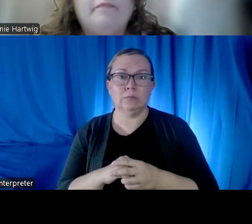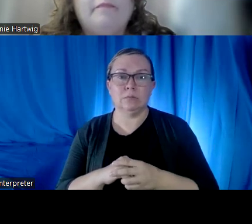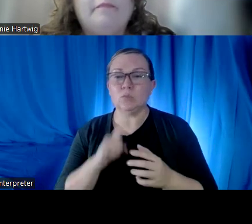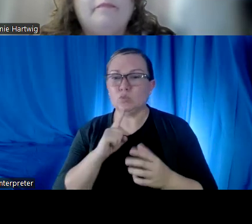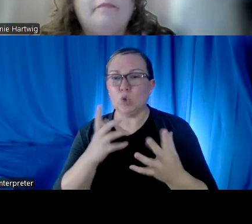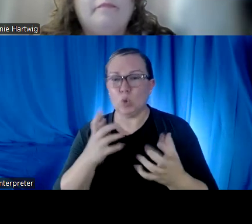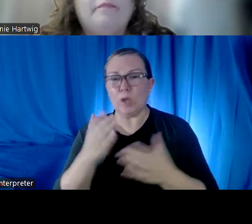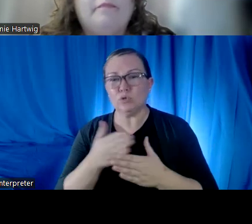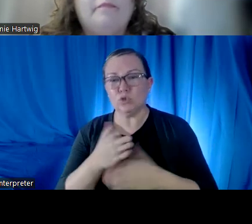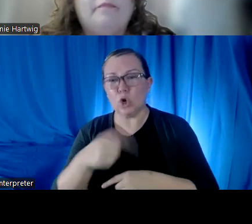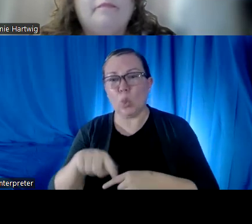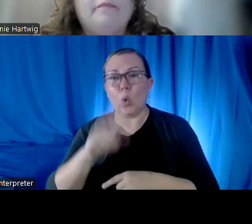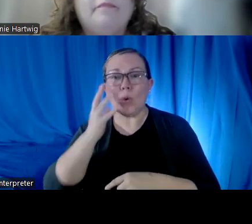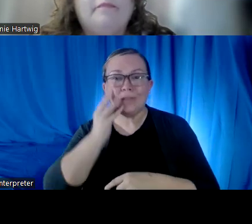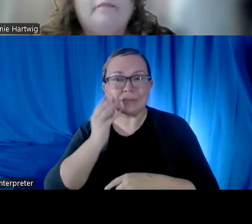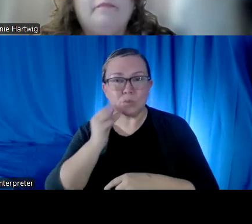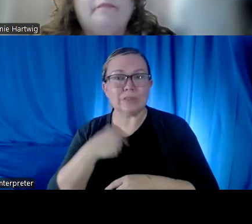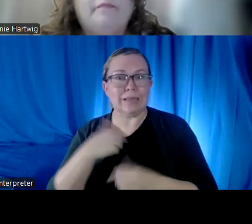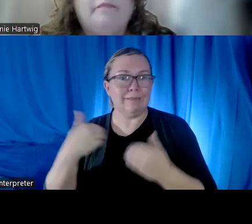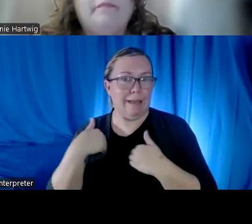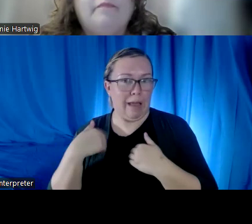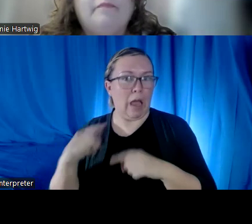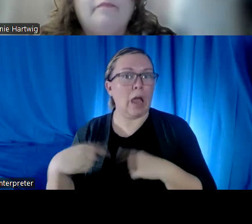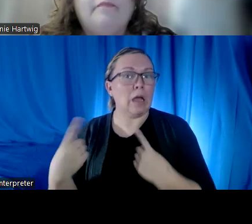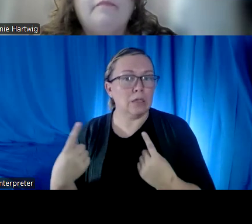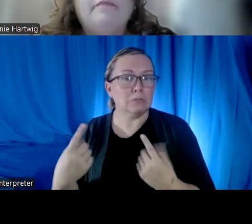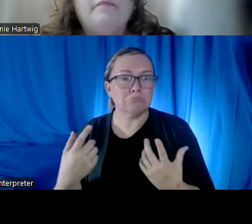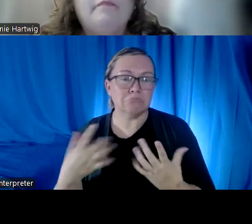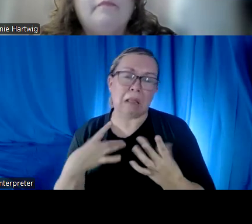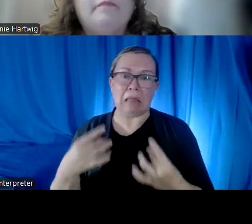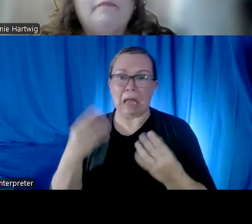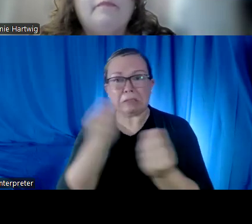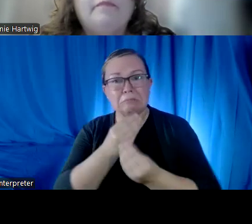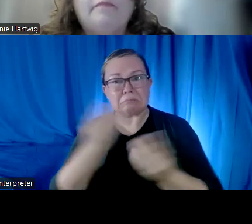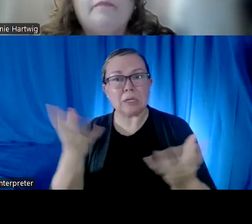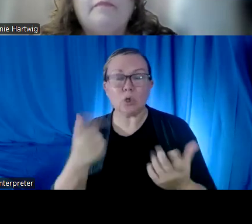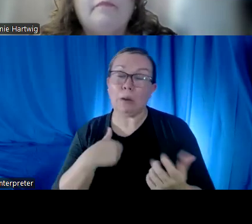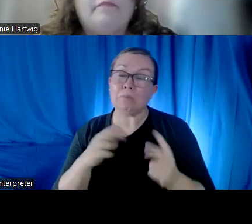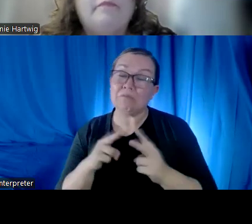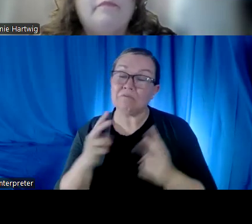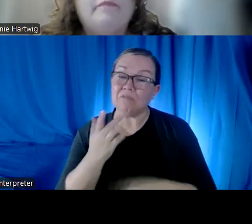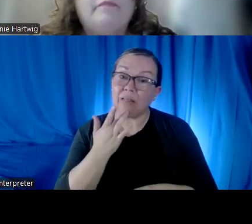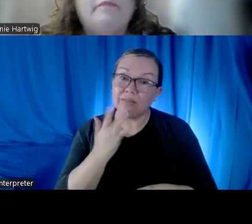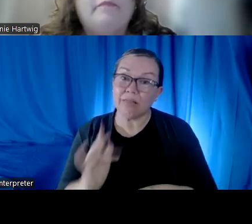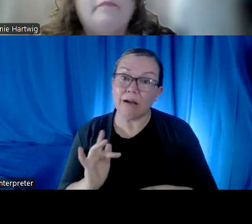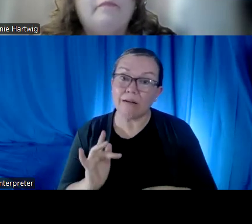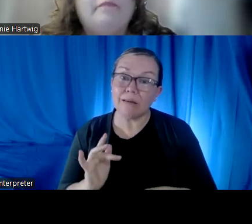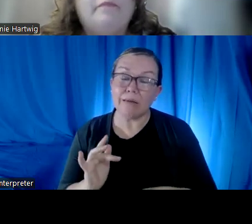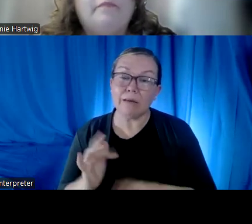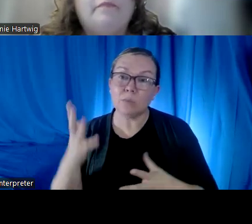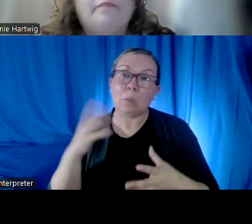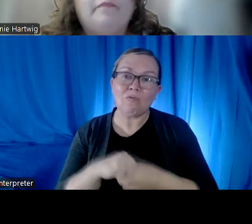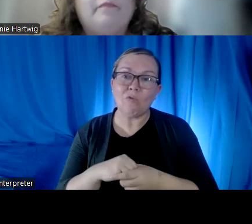those experiences that I've had. So I've been fortunate to be a part of